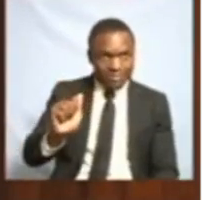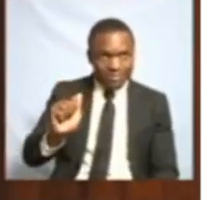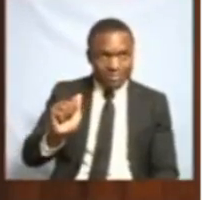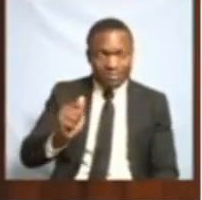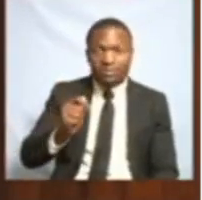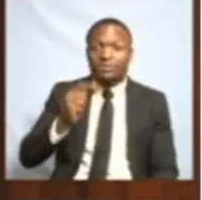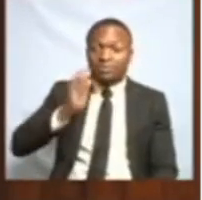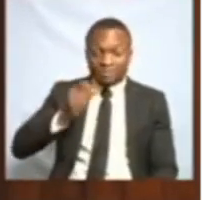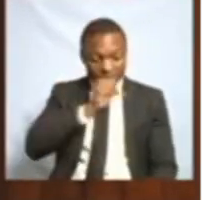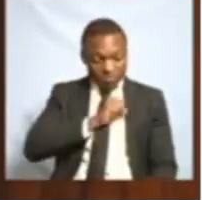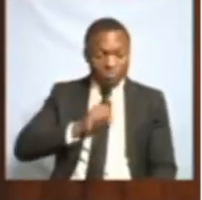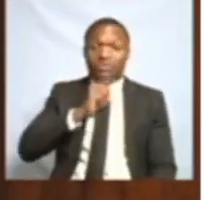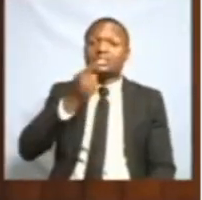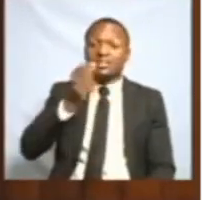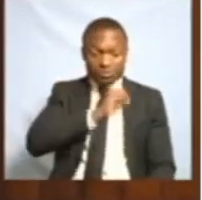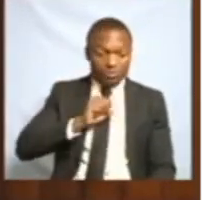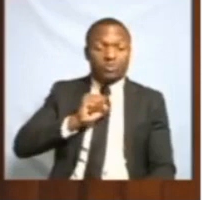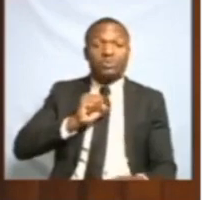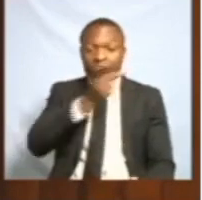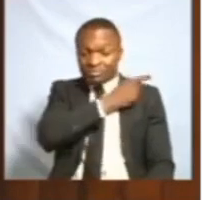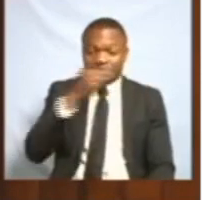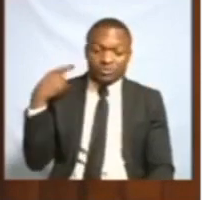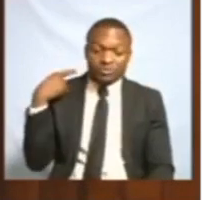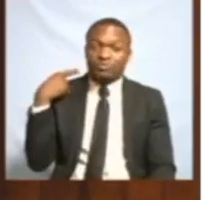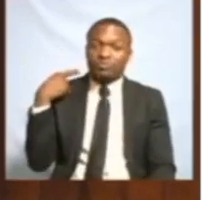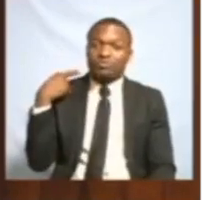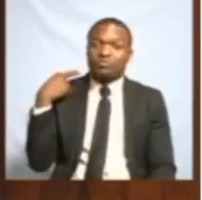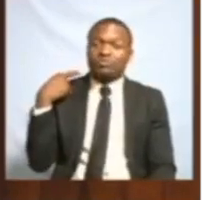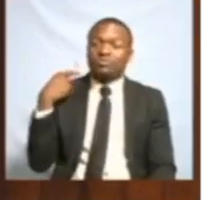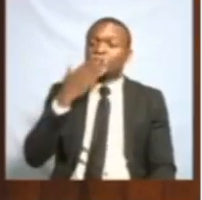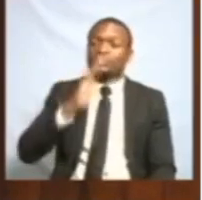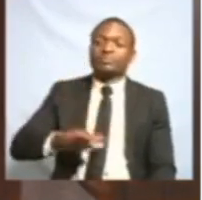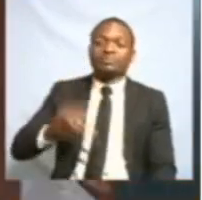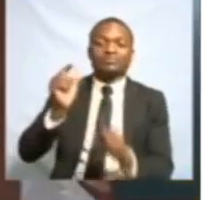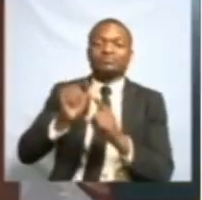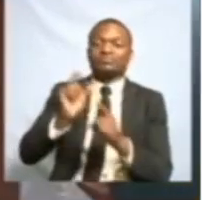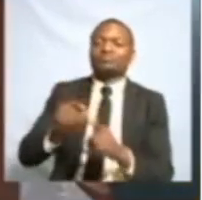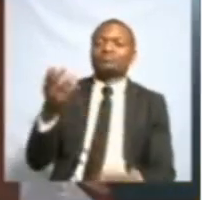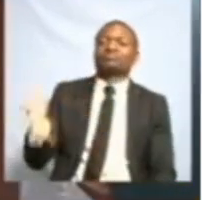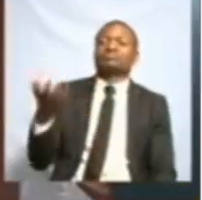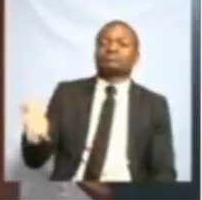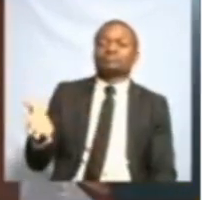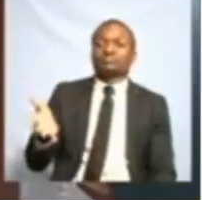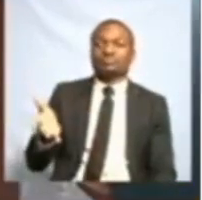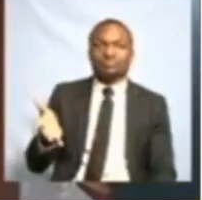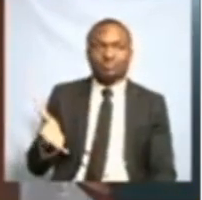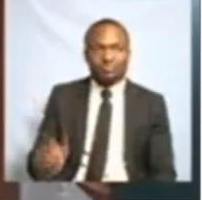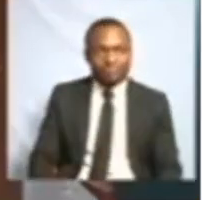unreservedly apologize to the House for your disrespectful and contemptuous remarks. Mr.